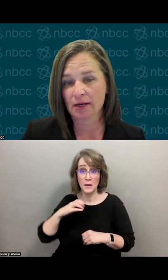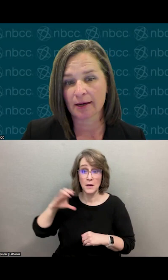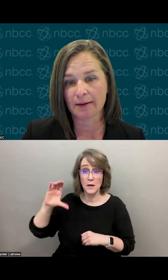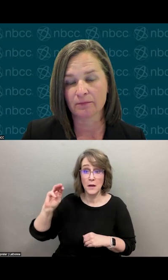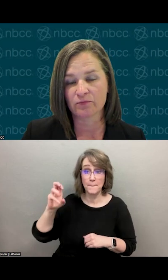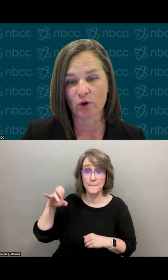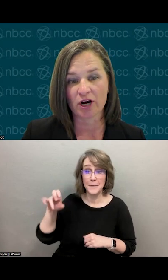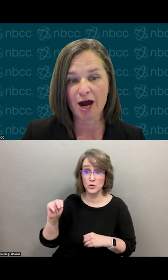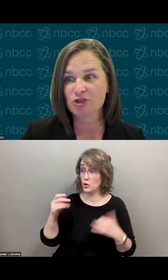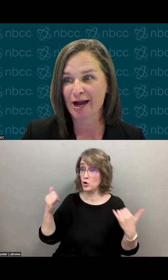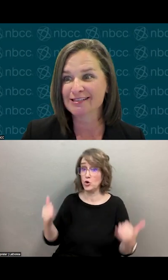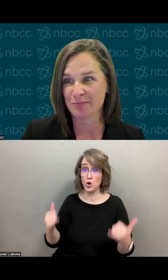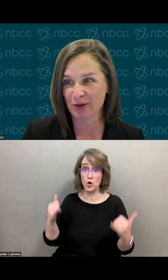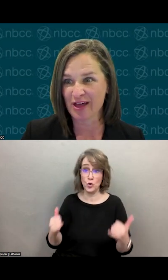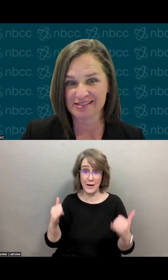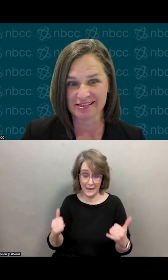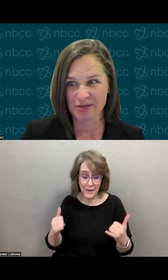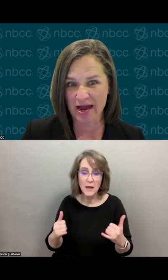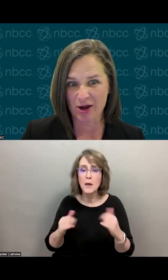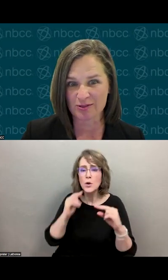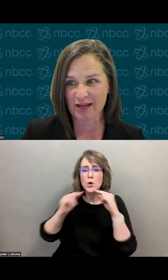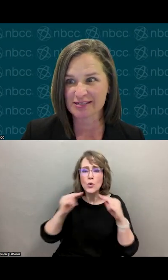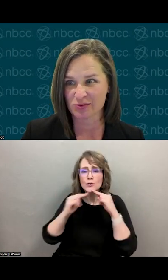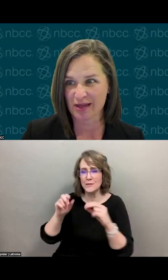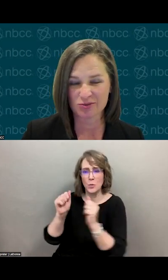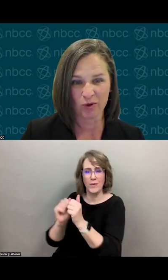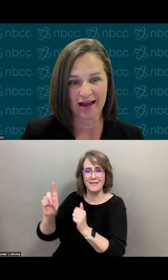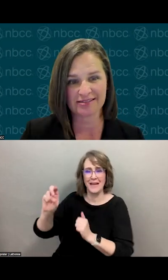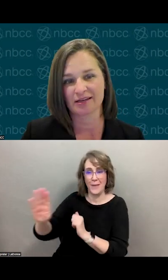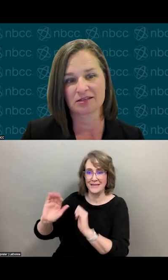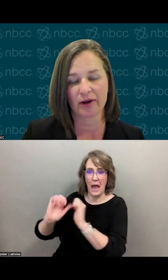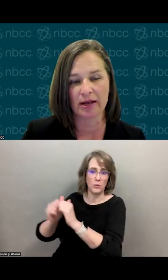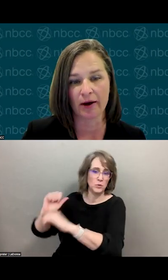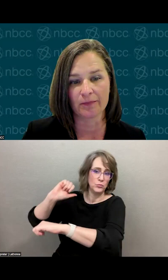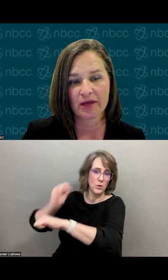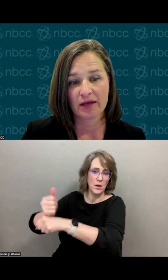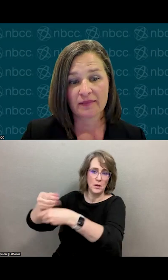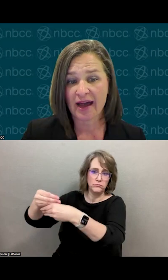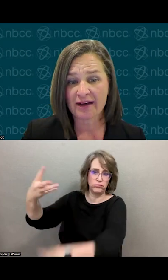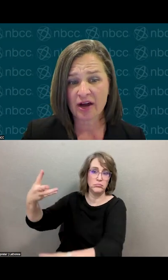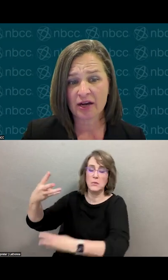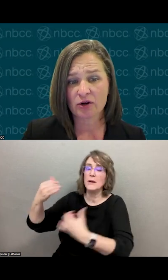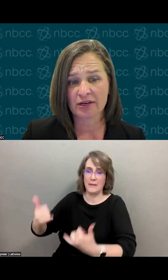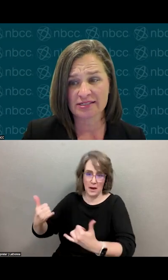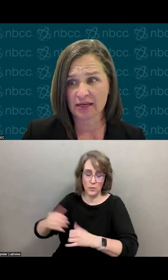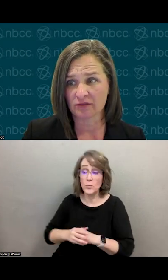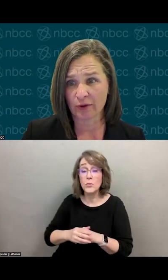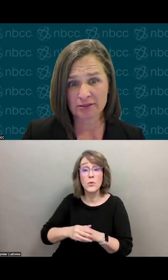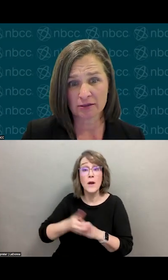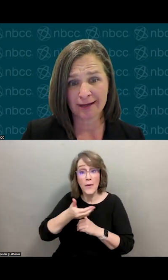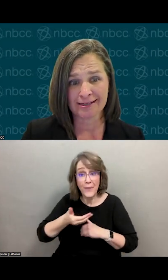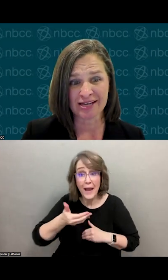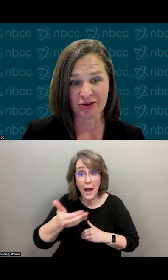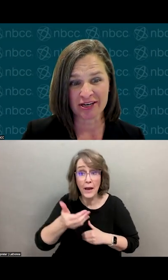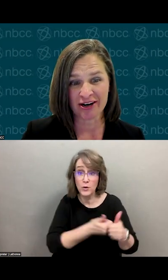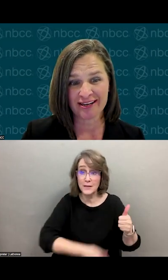negotiations for a contract to build that system out. So that's where that stands right now. They have hired an executive